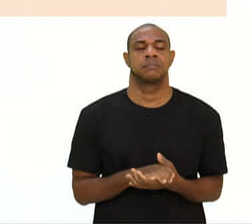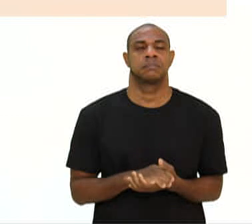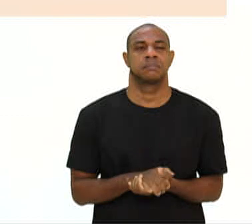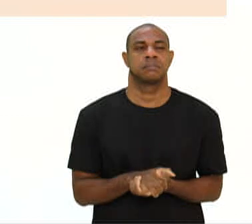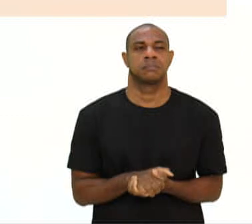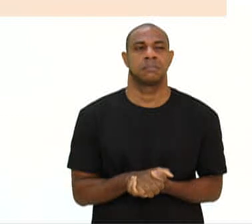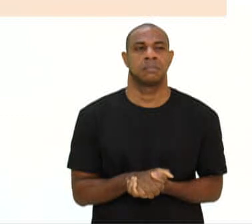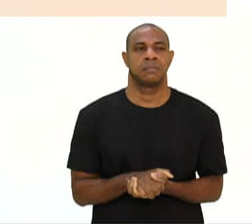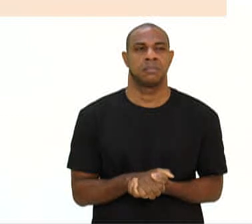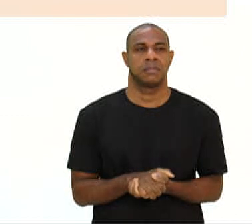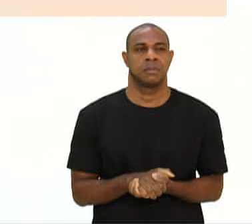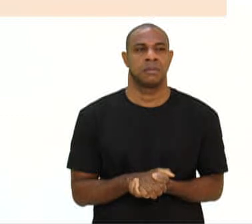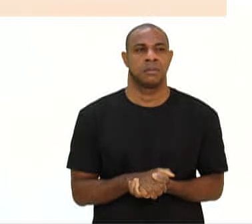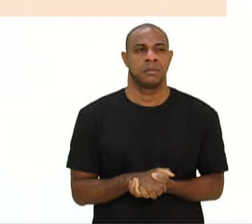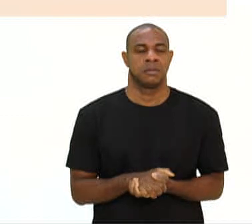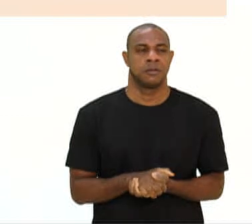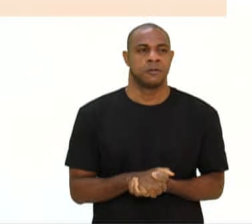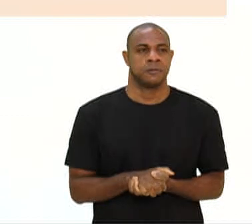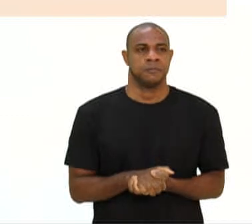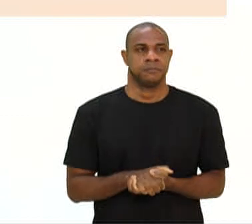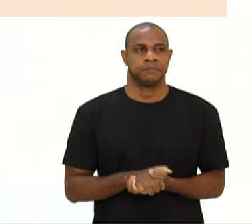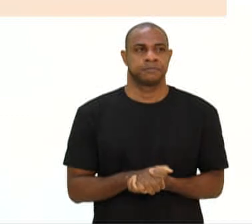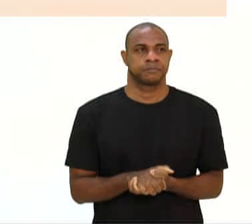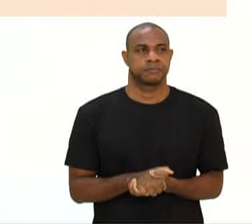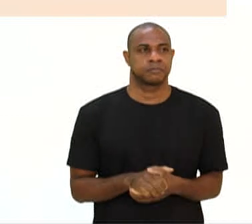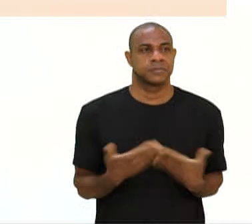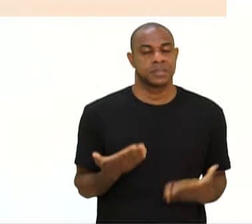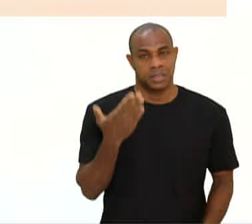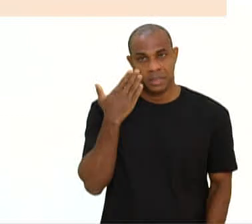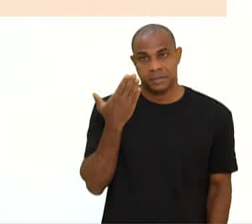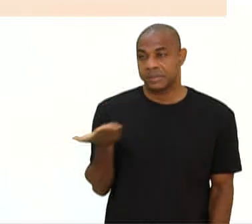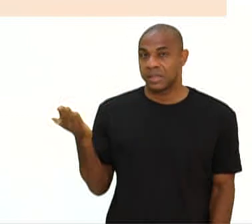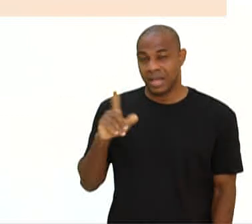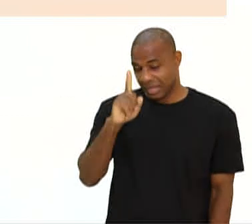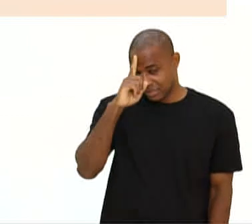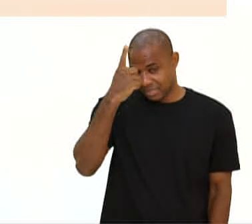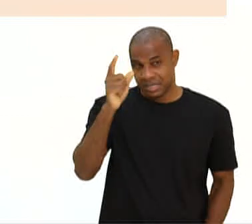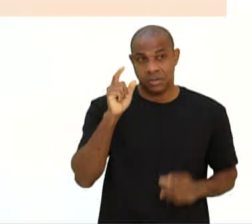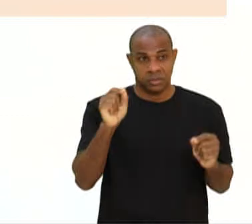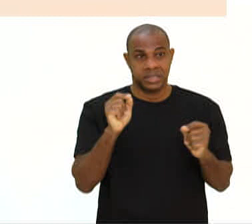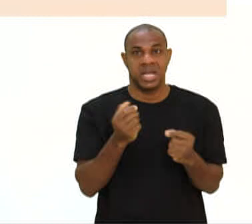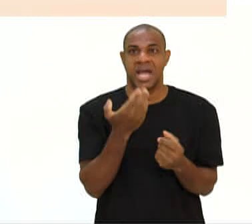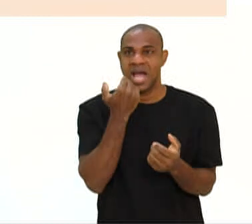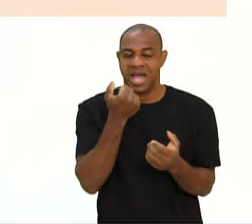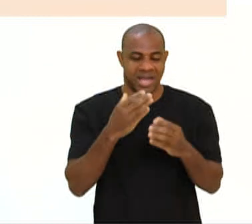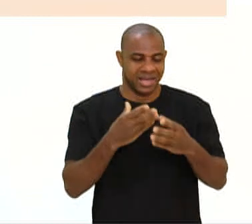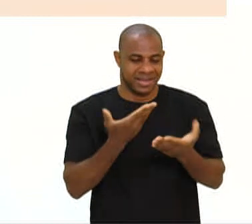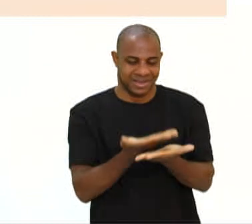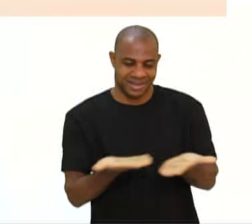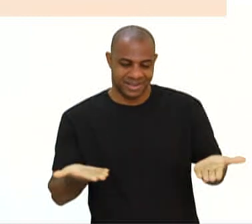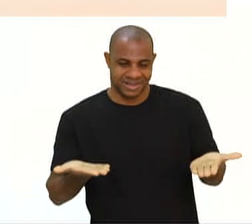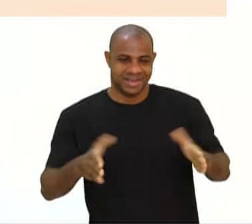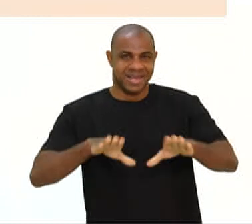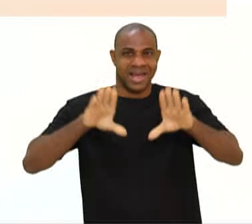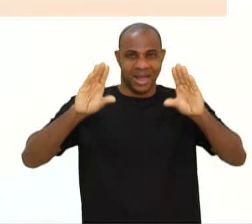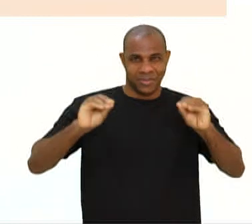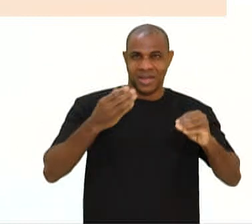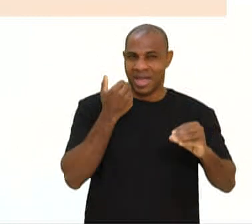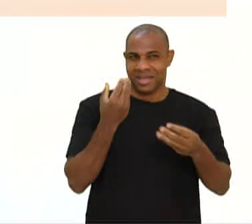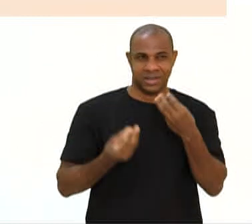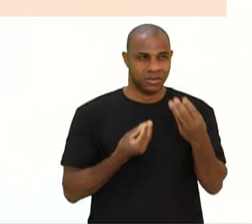with Christmas and New Year's in American culture. Então, a ideia do jantar, ele consiste